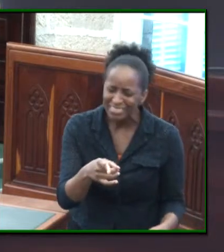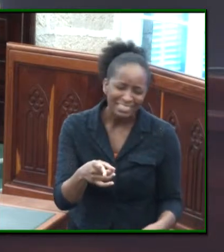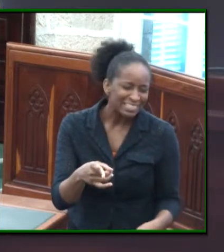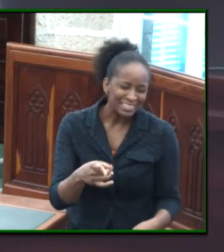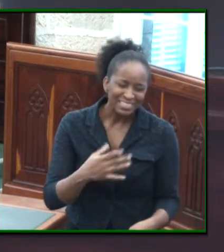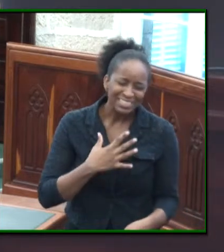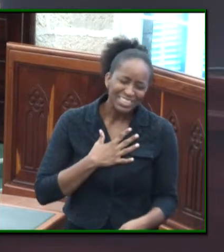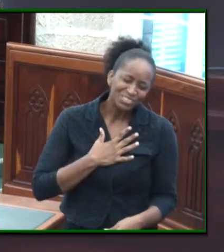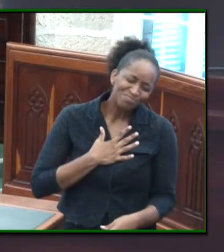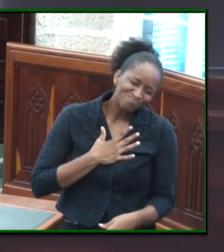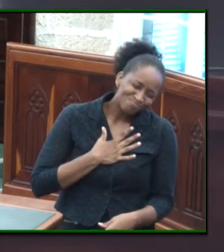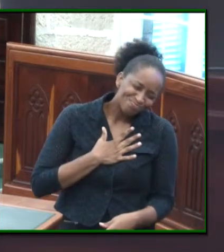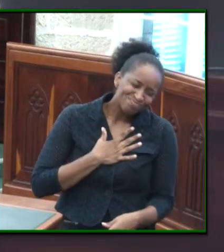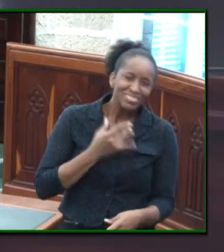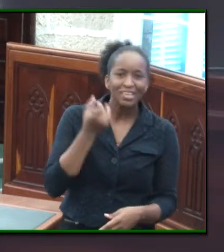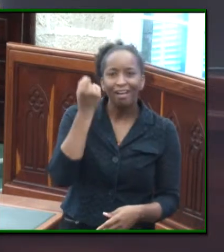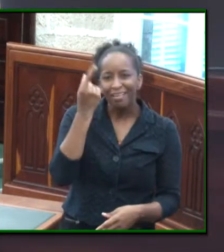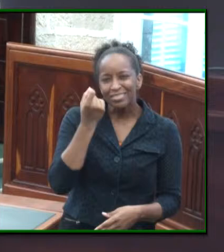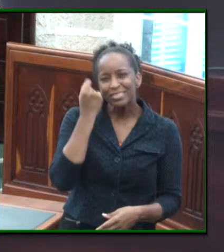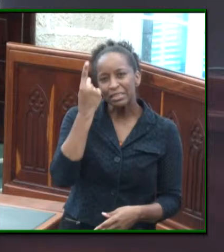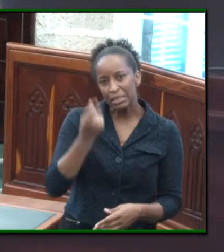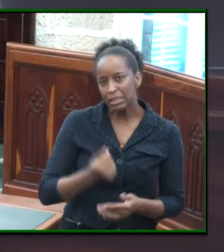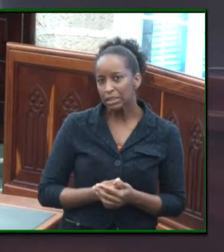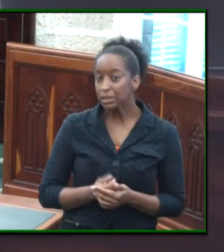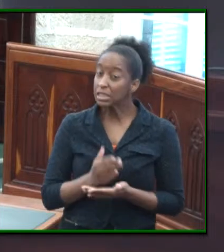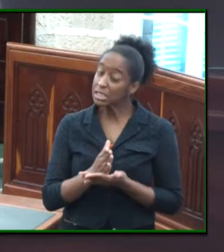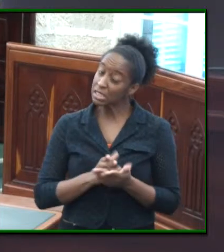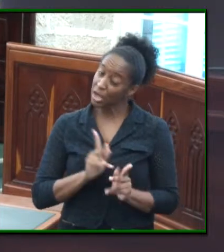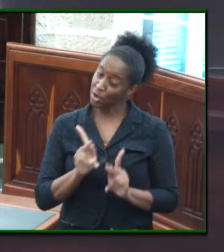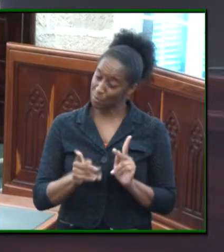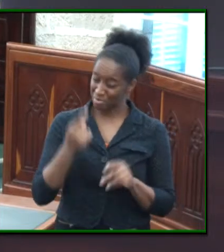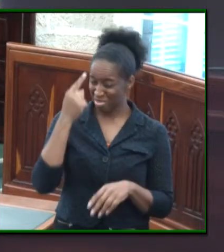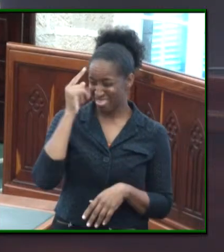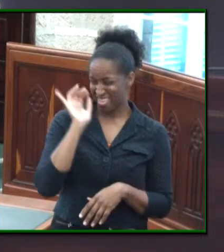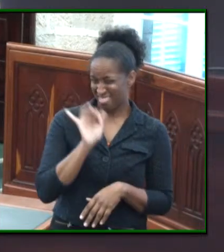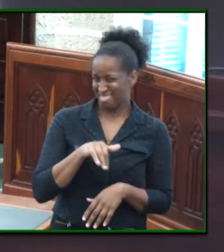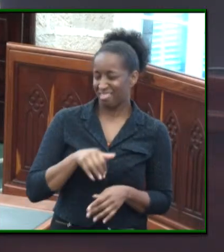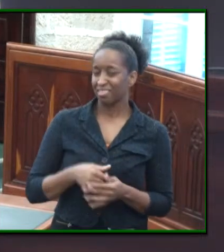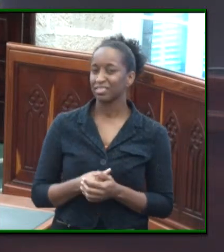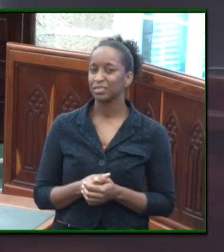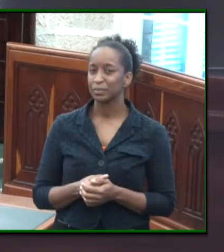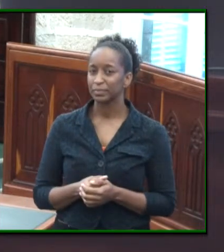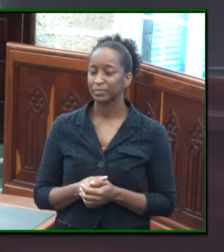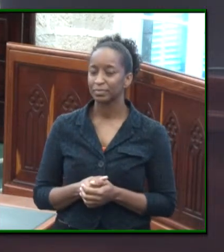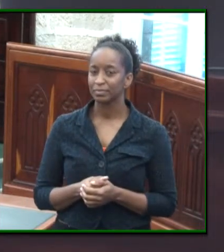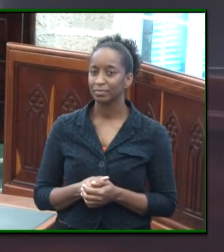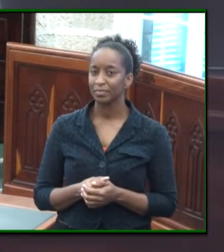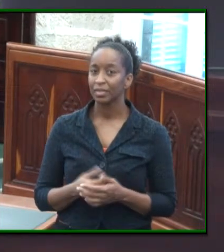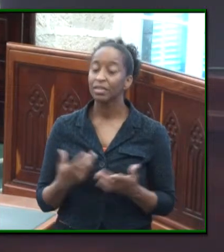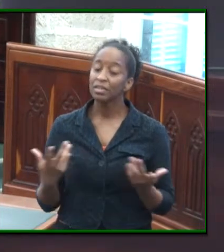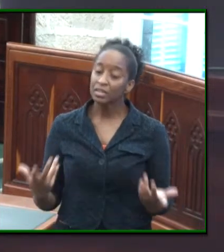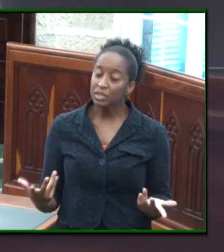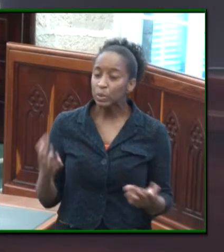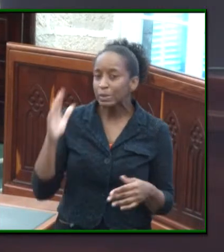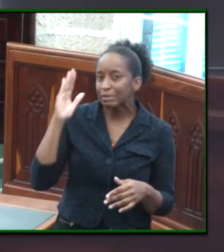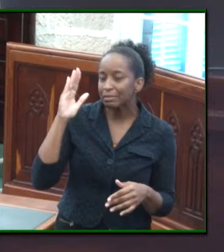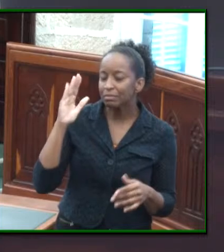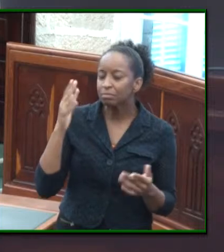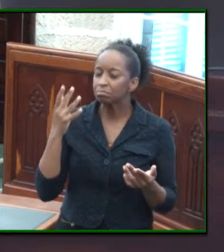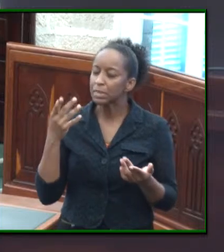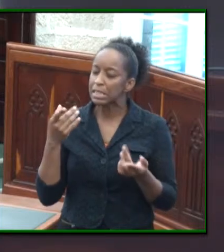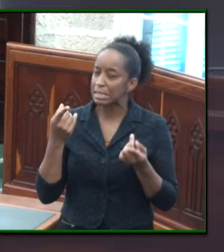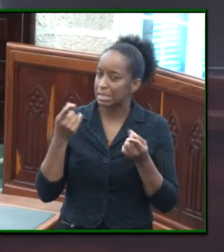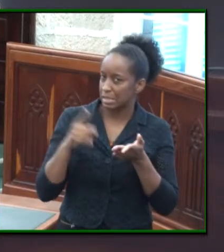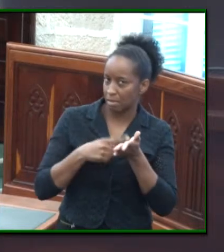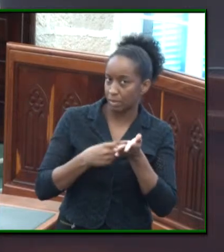set and make examples of persons who commit these types of crimes. It is something that we need to